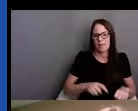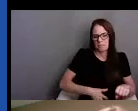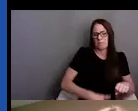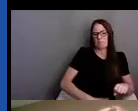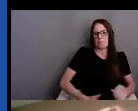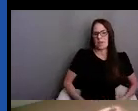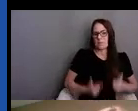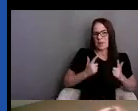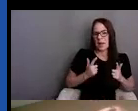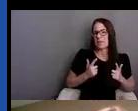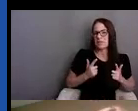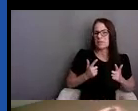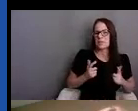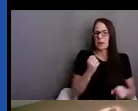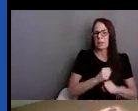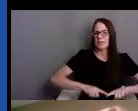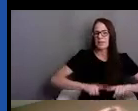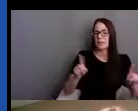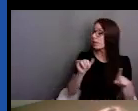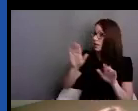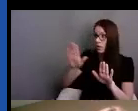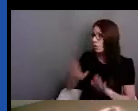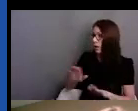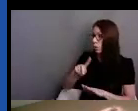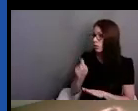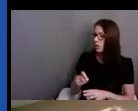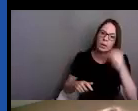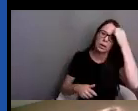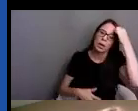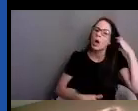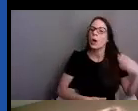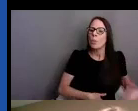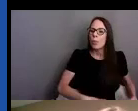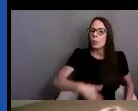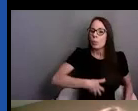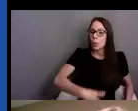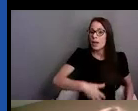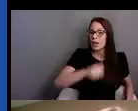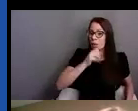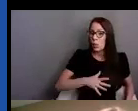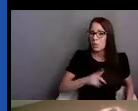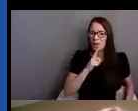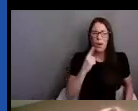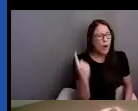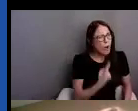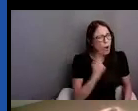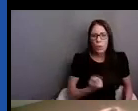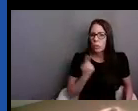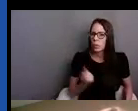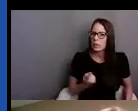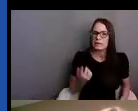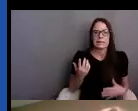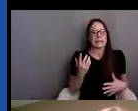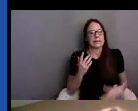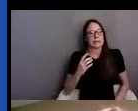Well, that's a great question. Pregnant women are always very cautious about putting anything into their bodies,